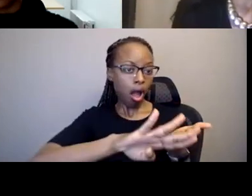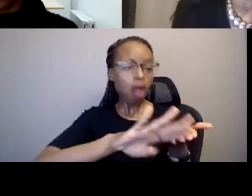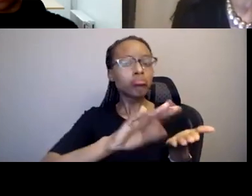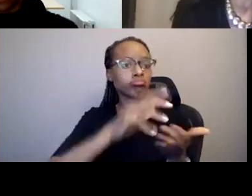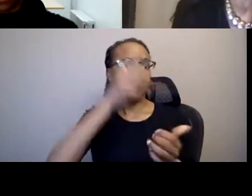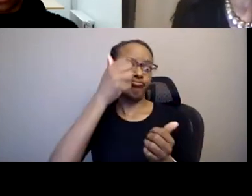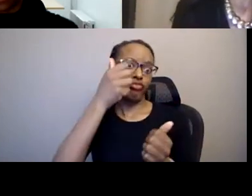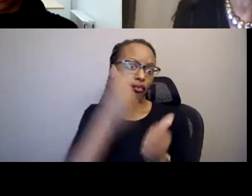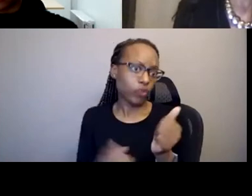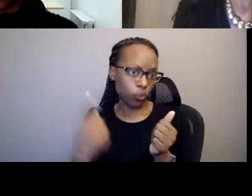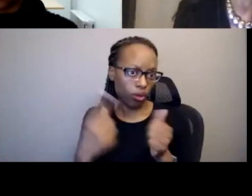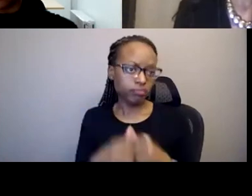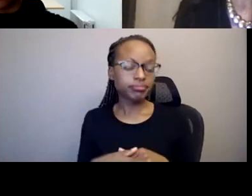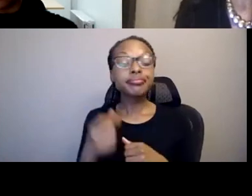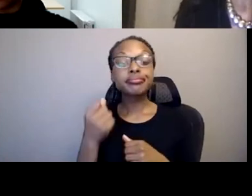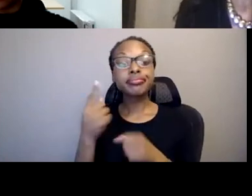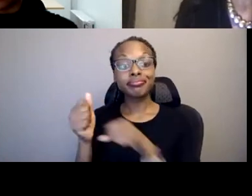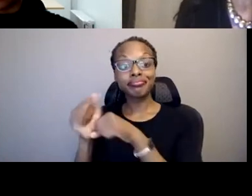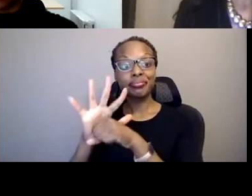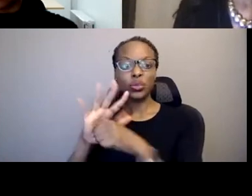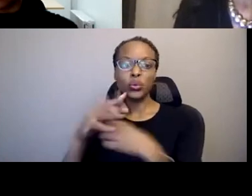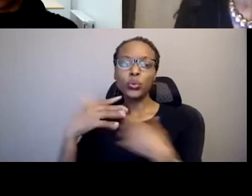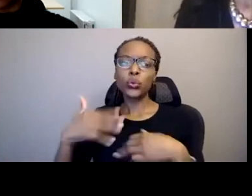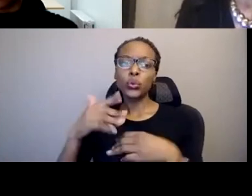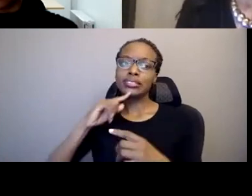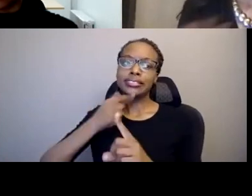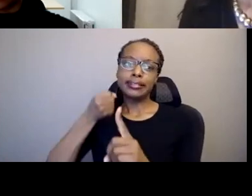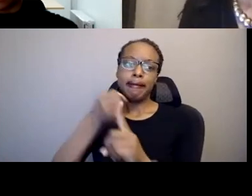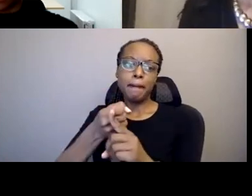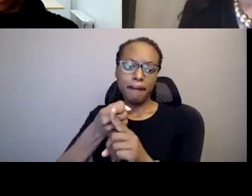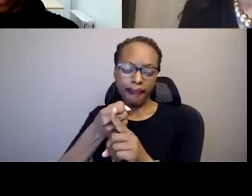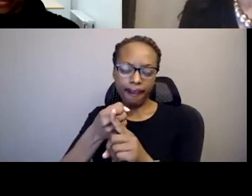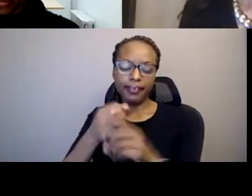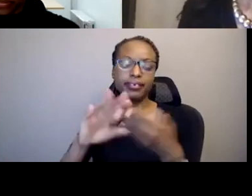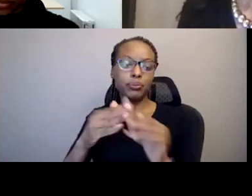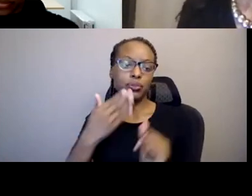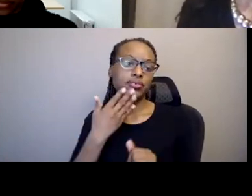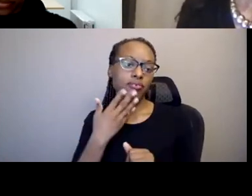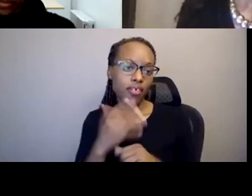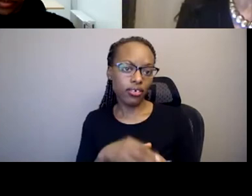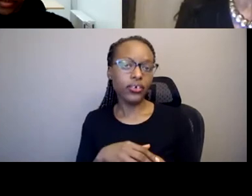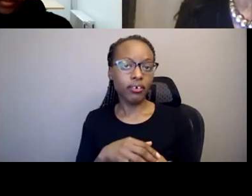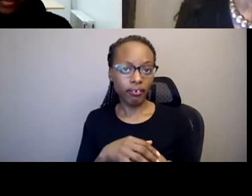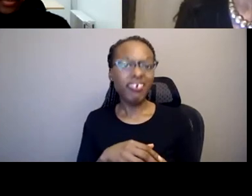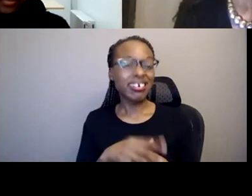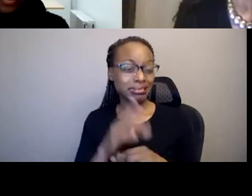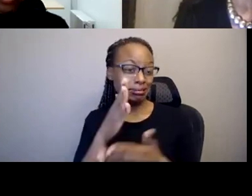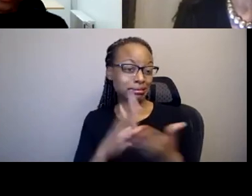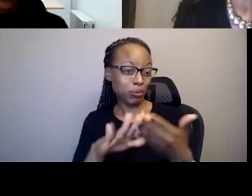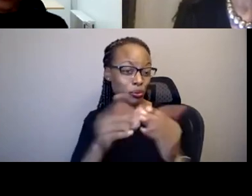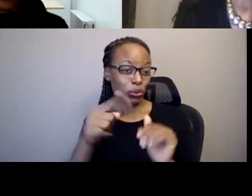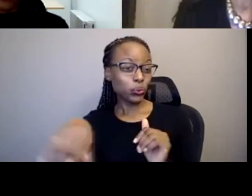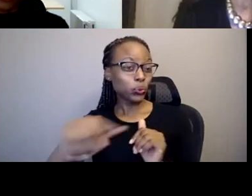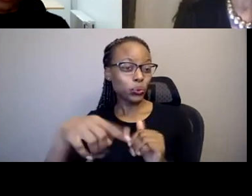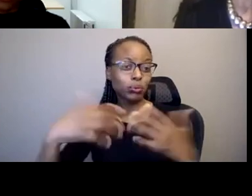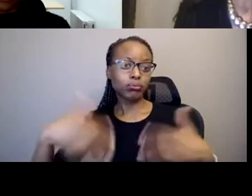devastating impact on communities of color and also the arts sector, which is facing precarity, if not near collapse for some within it, driving home renewed